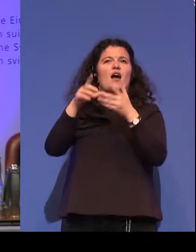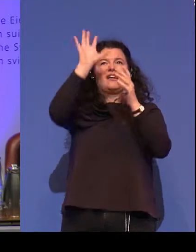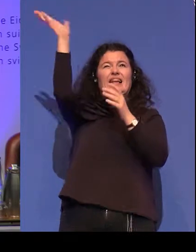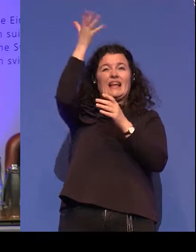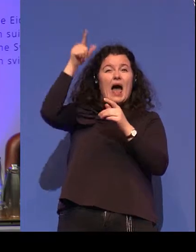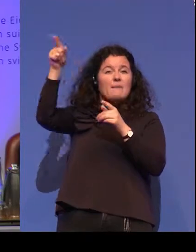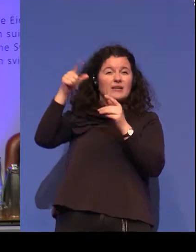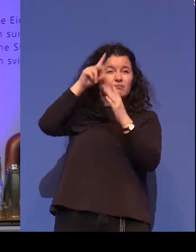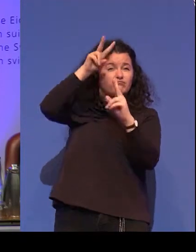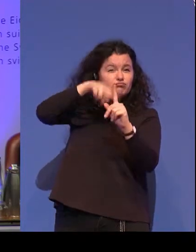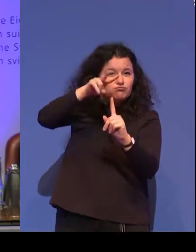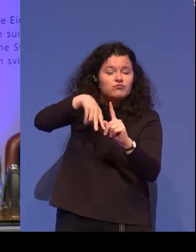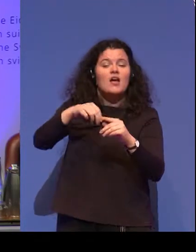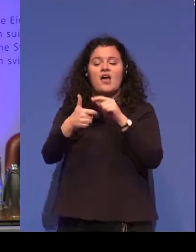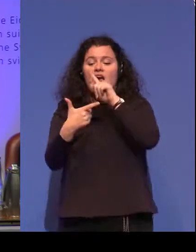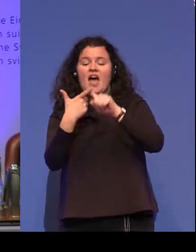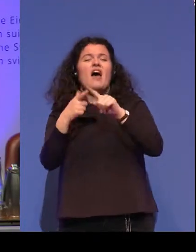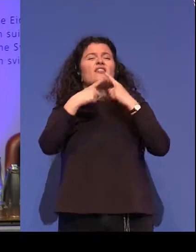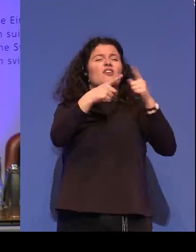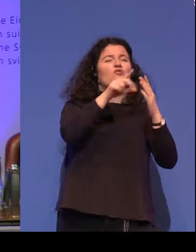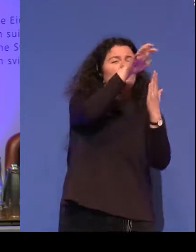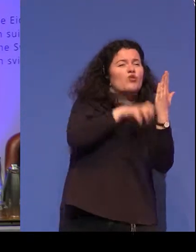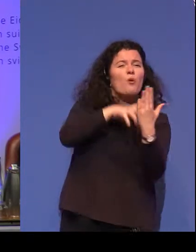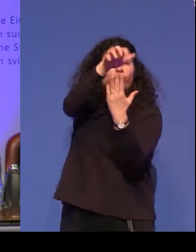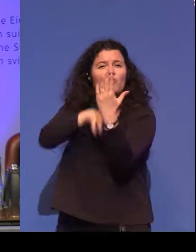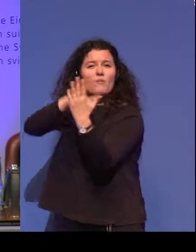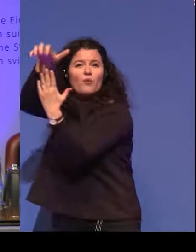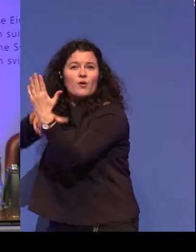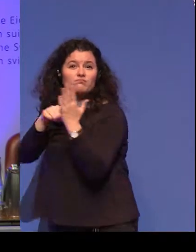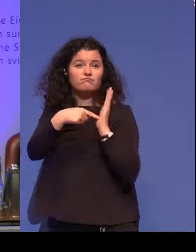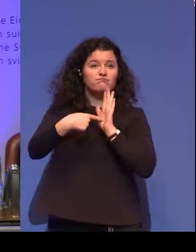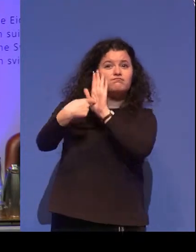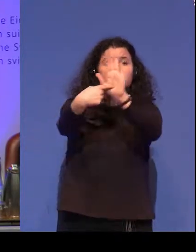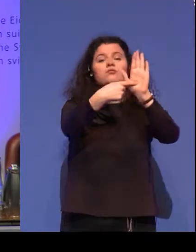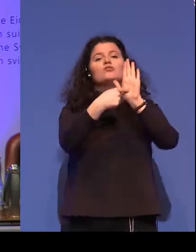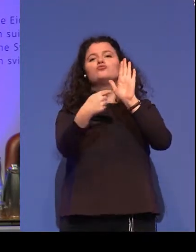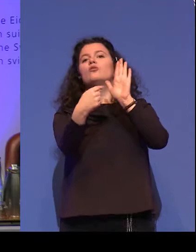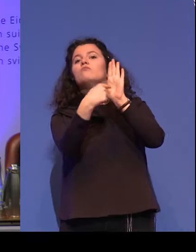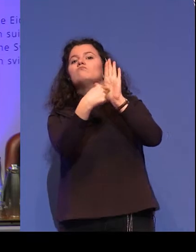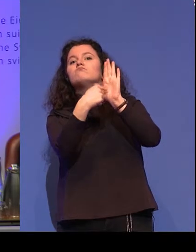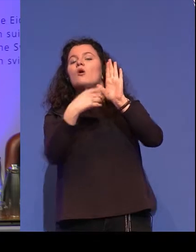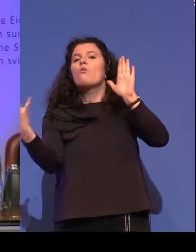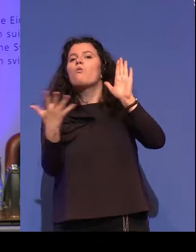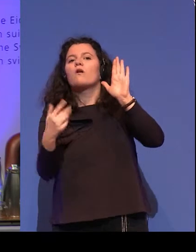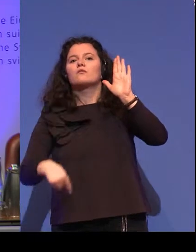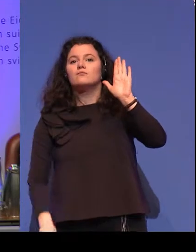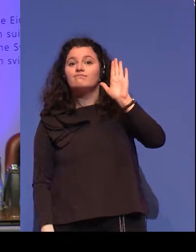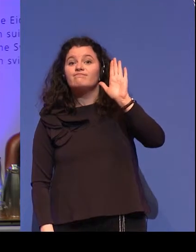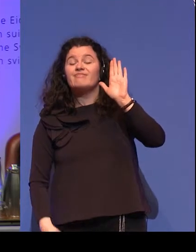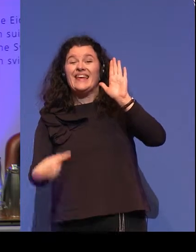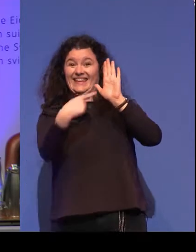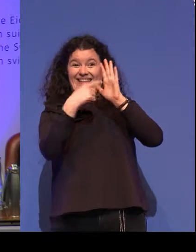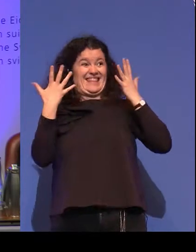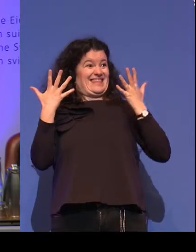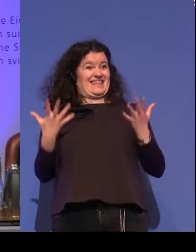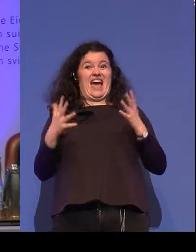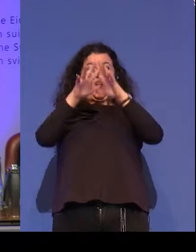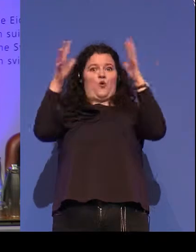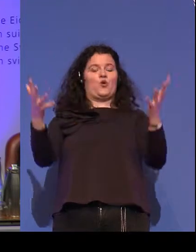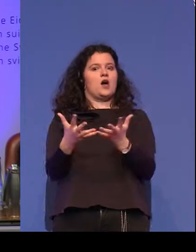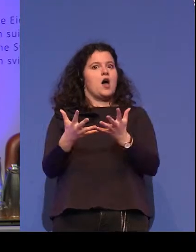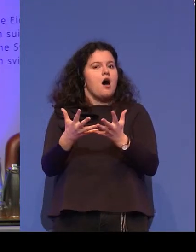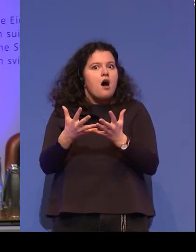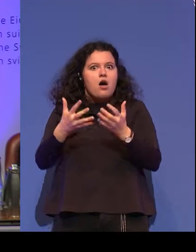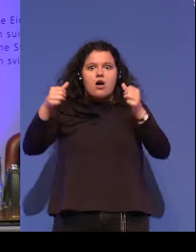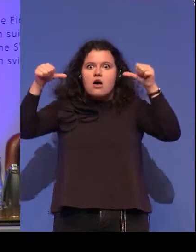WMO State of Global Climate report that Petteri just put out, among many others. And that told us that the situation is